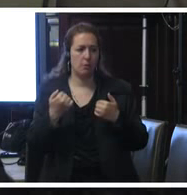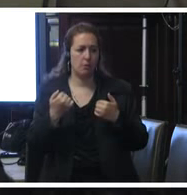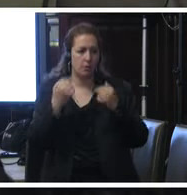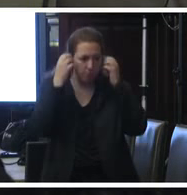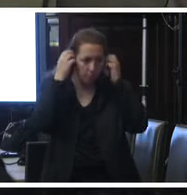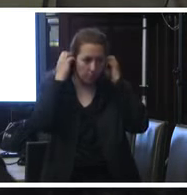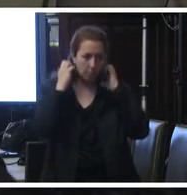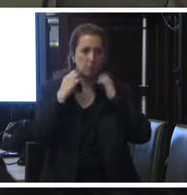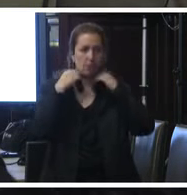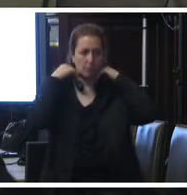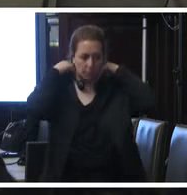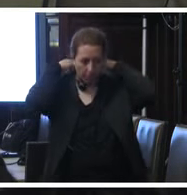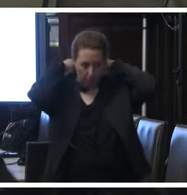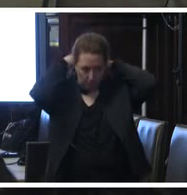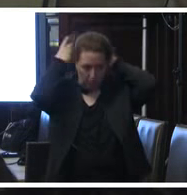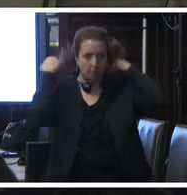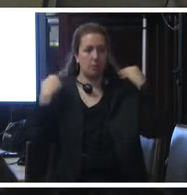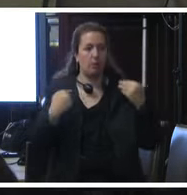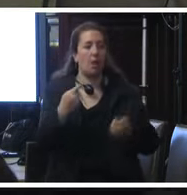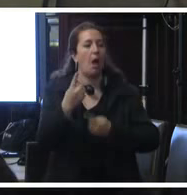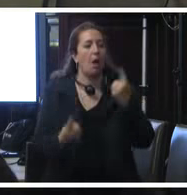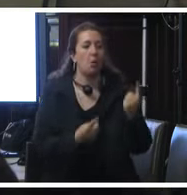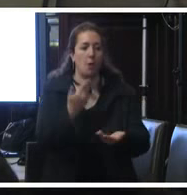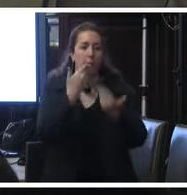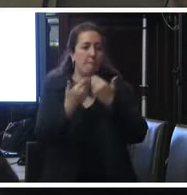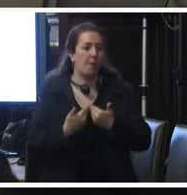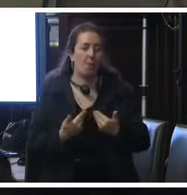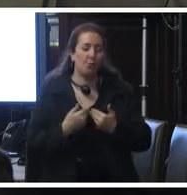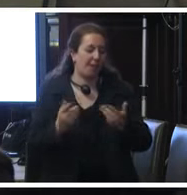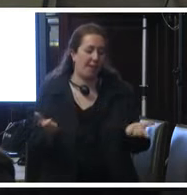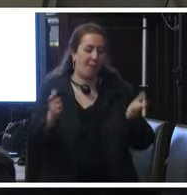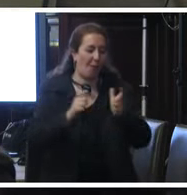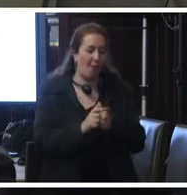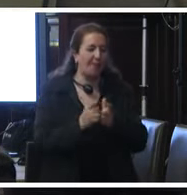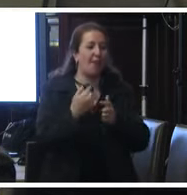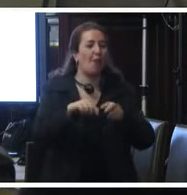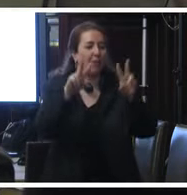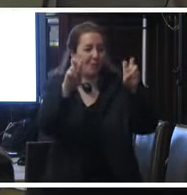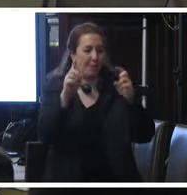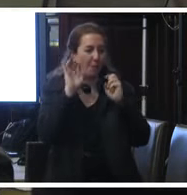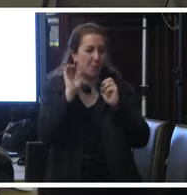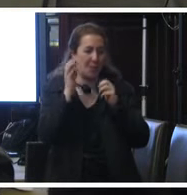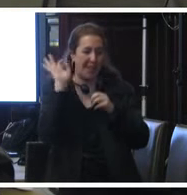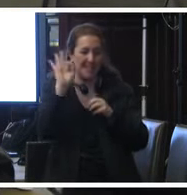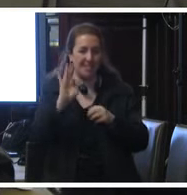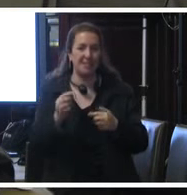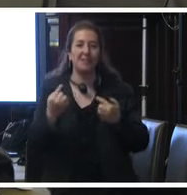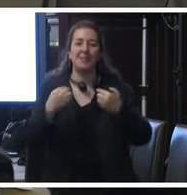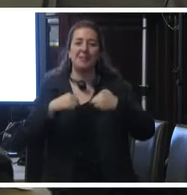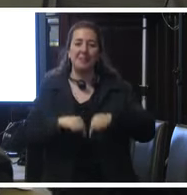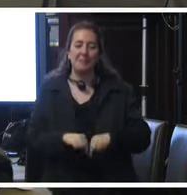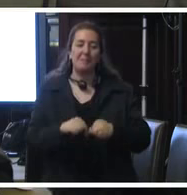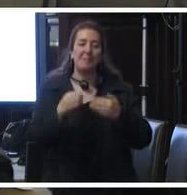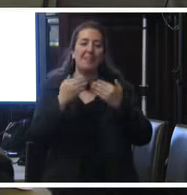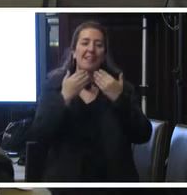gave us of these countries. Now, I have some concrete questions that have to do with the